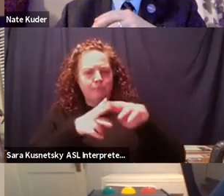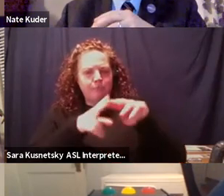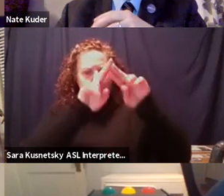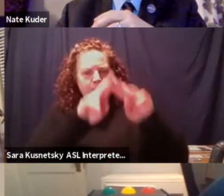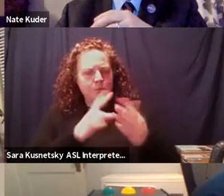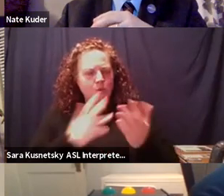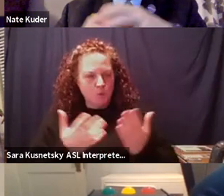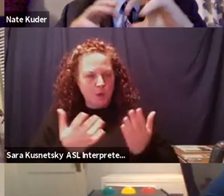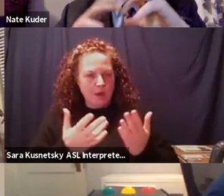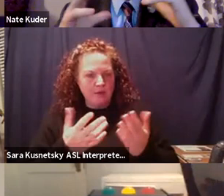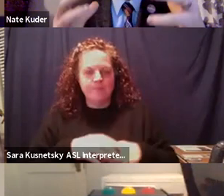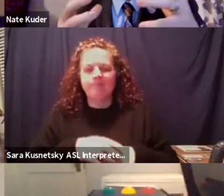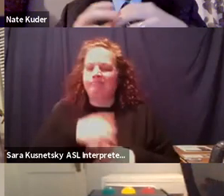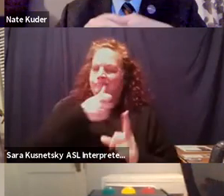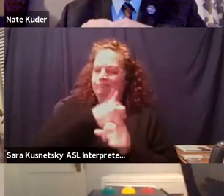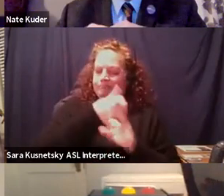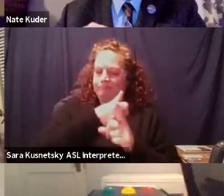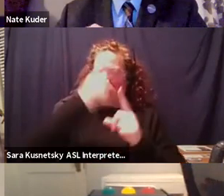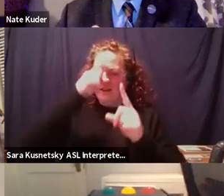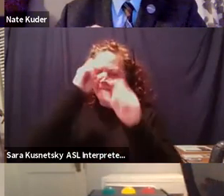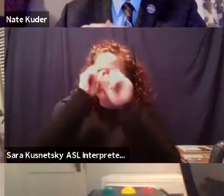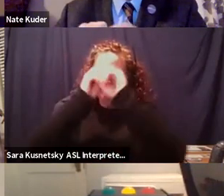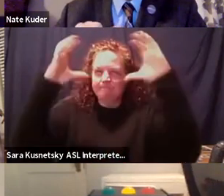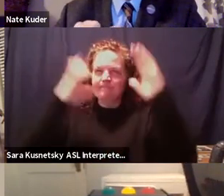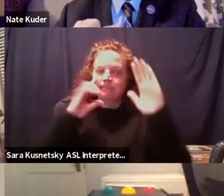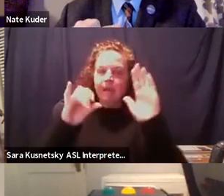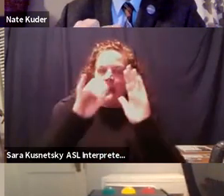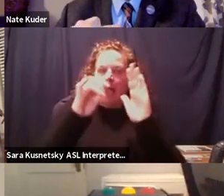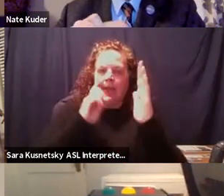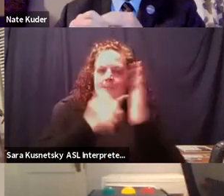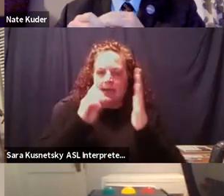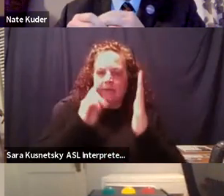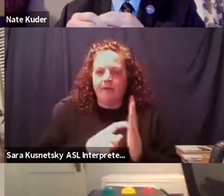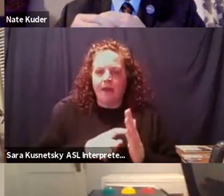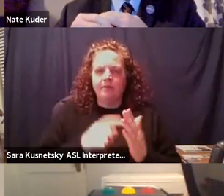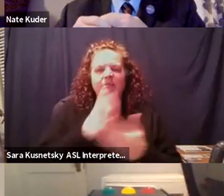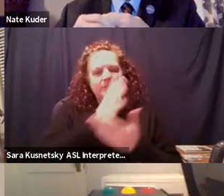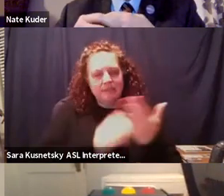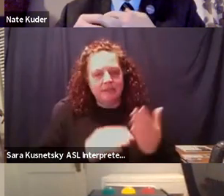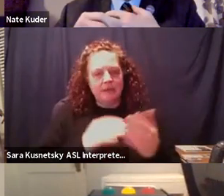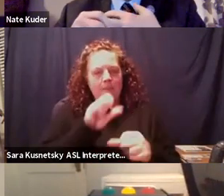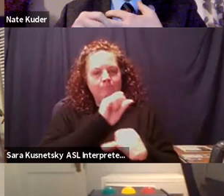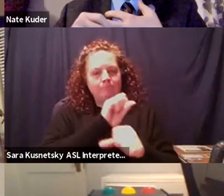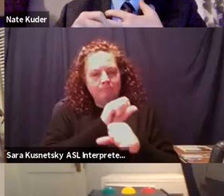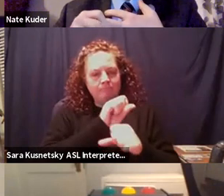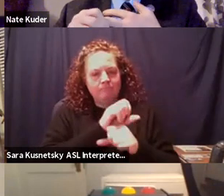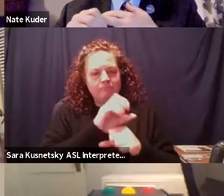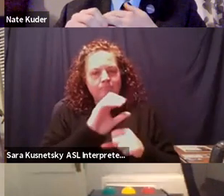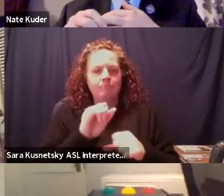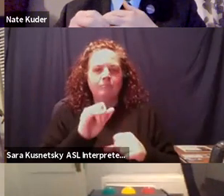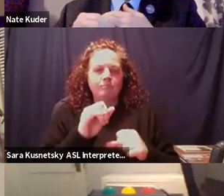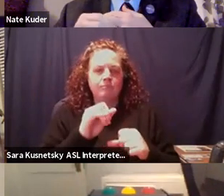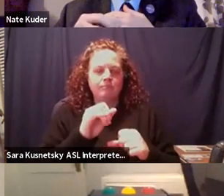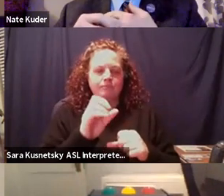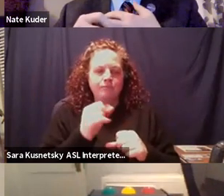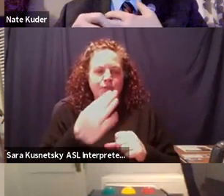so what he did was identify in his new vision for the school some positions that he and some capacity that we are taking offline in terms of the